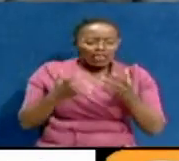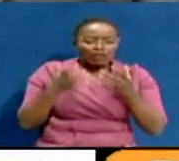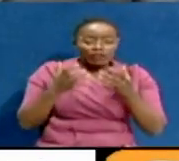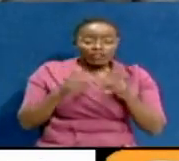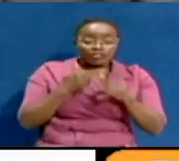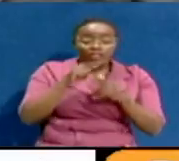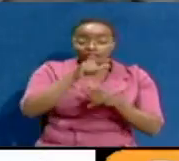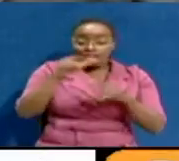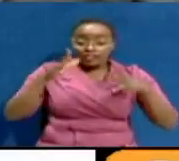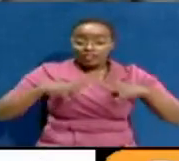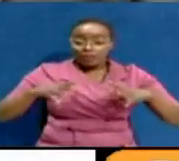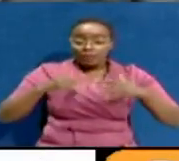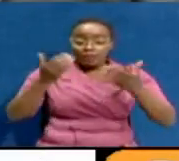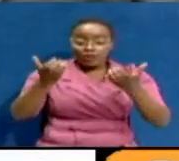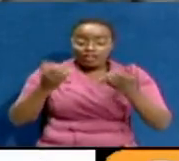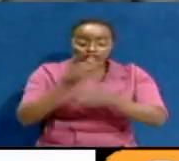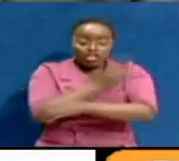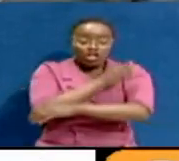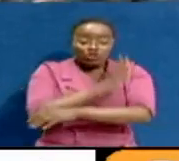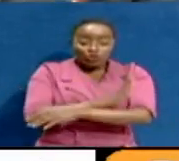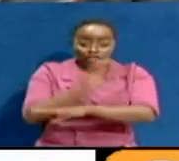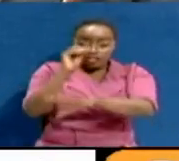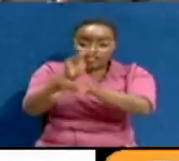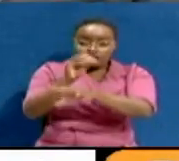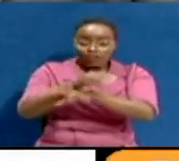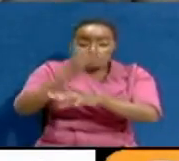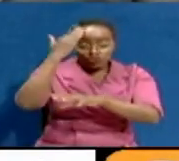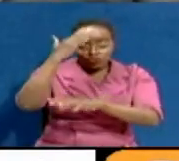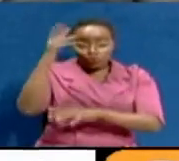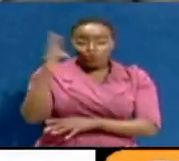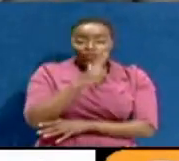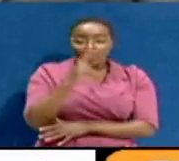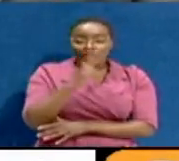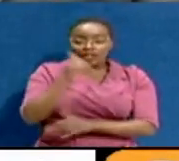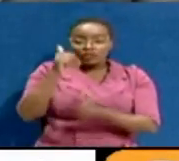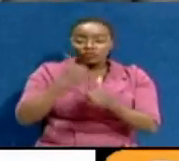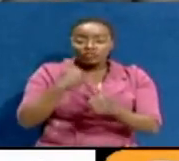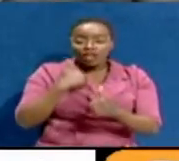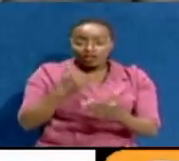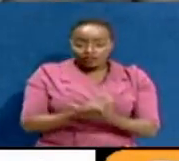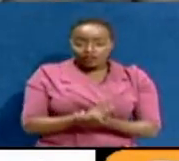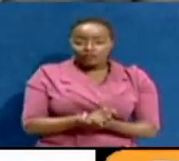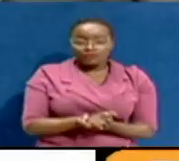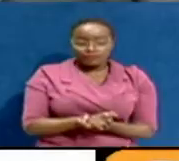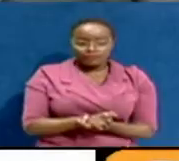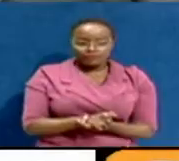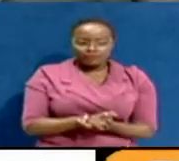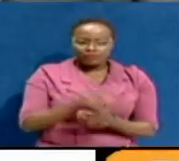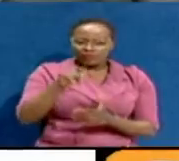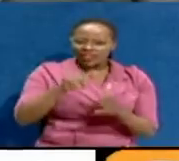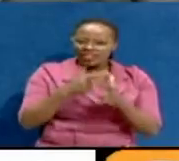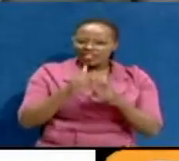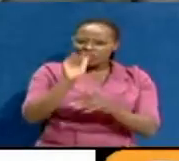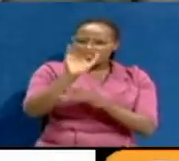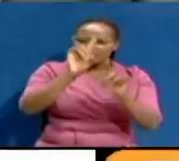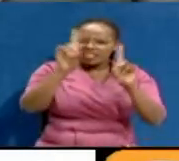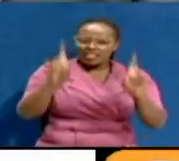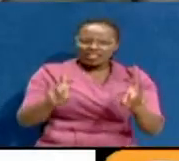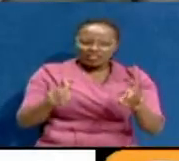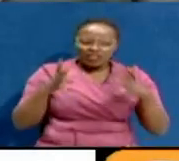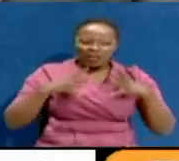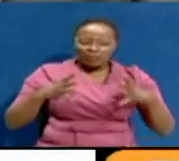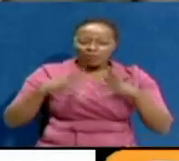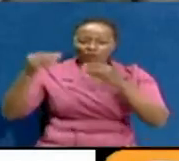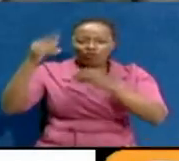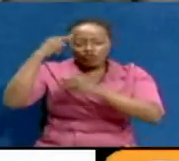Those people need doctor's advice to figure out what is the risk-benefit ratio. And are you then asking these questions when people go to